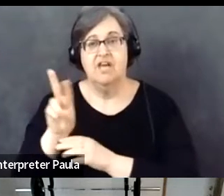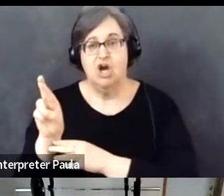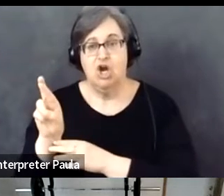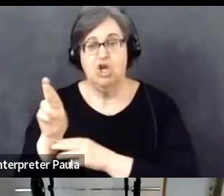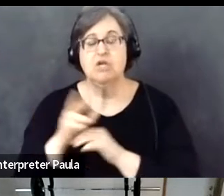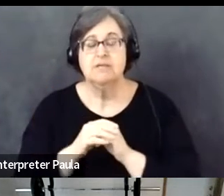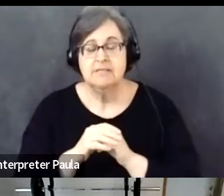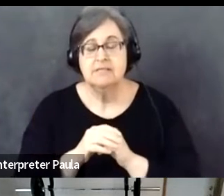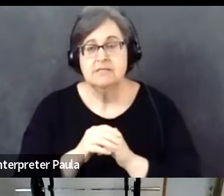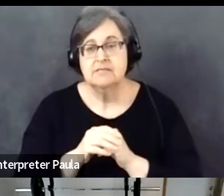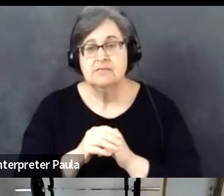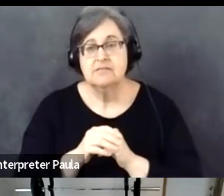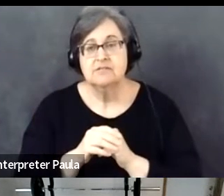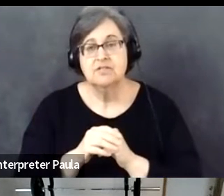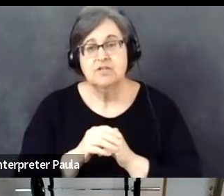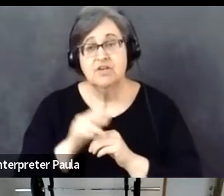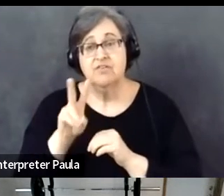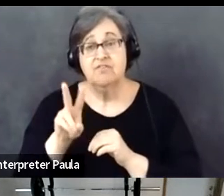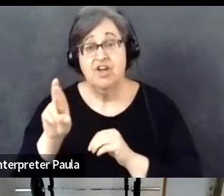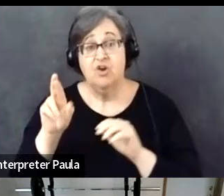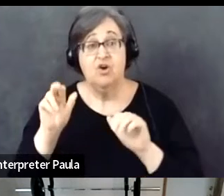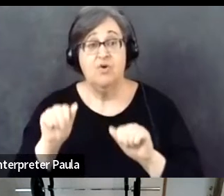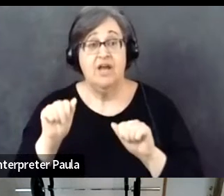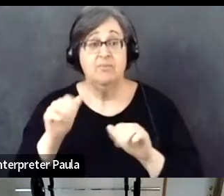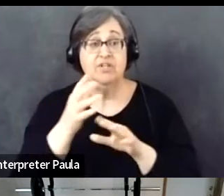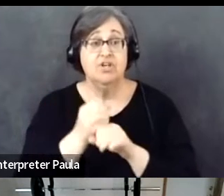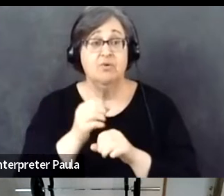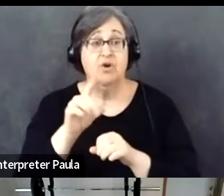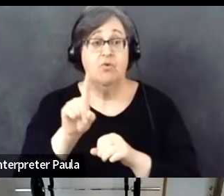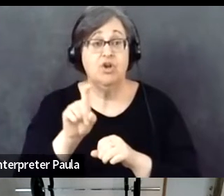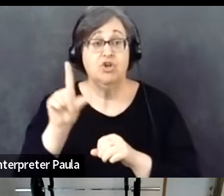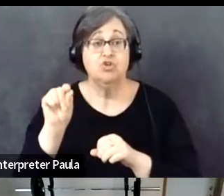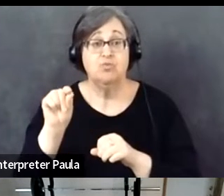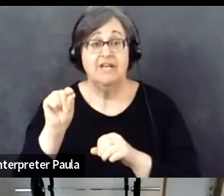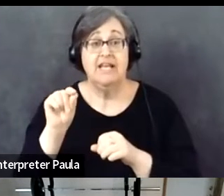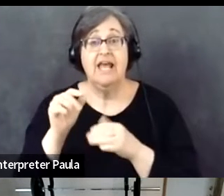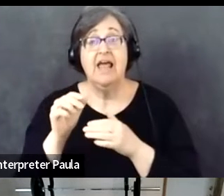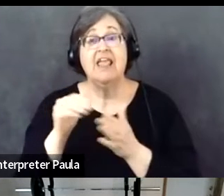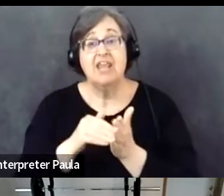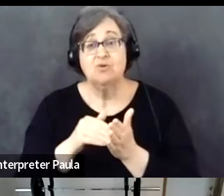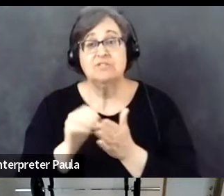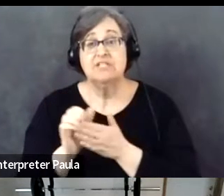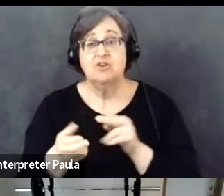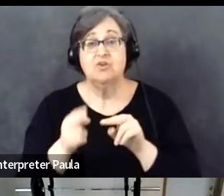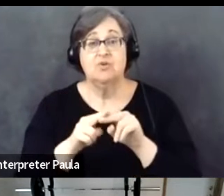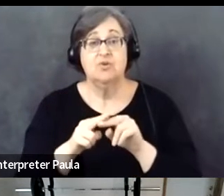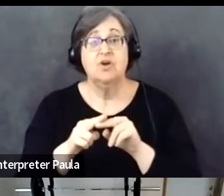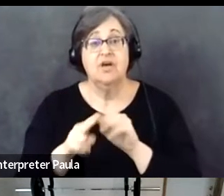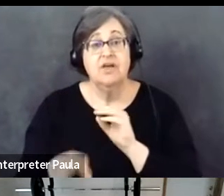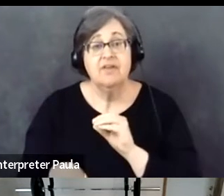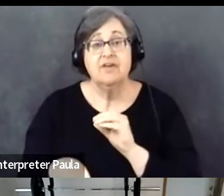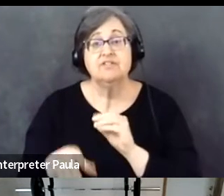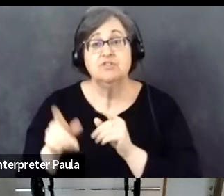Division, and they were able to get a $120,000 increase, which draws down additional